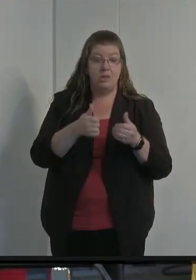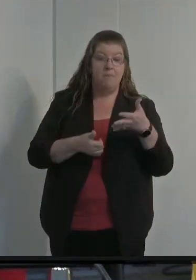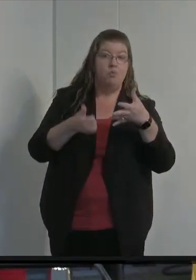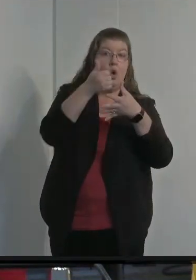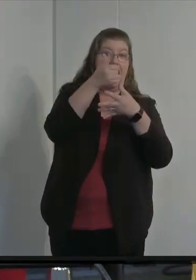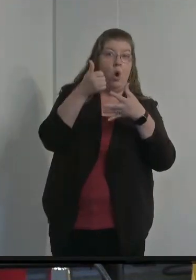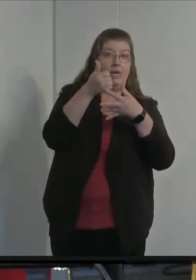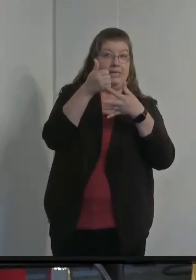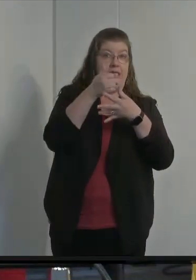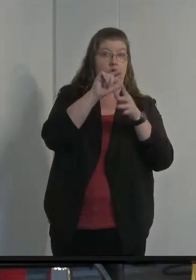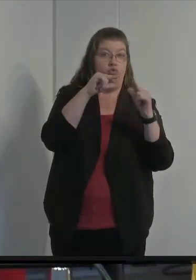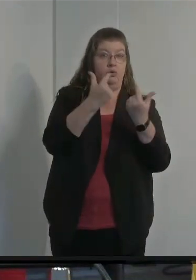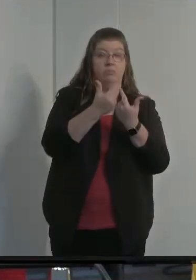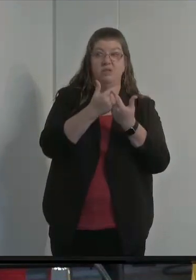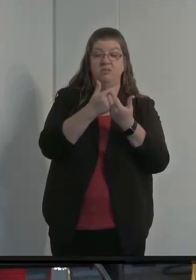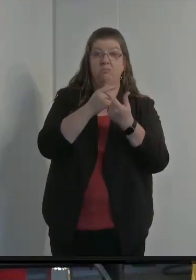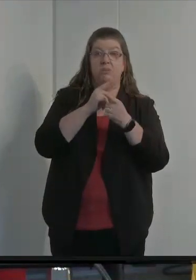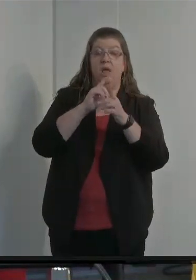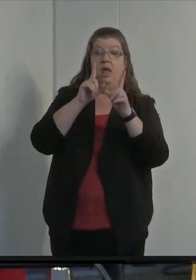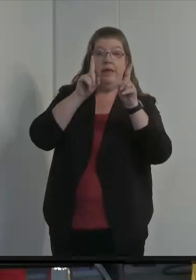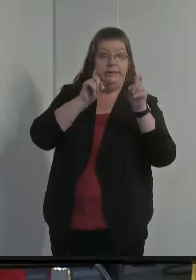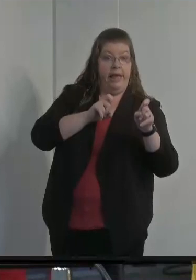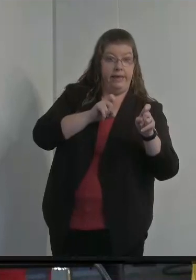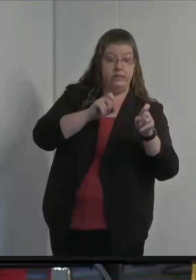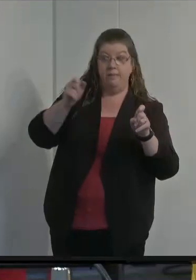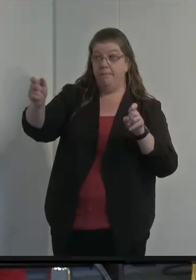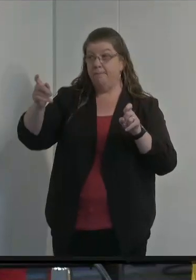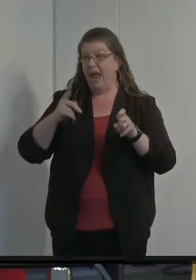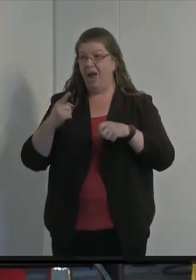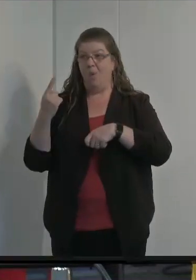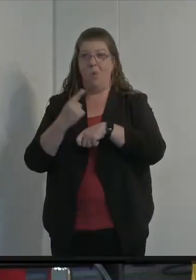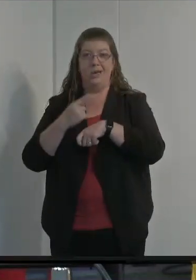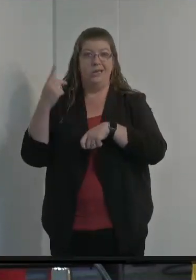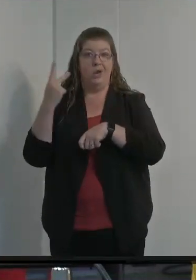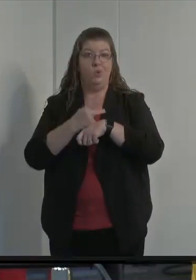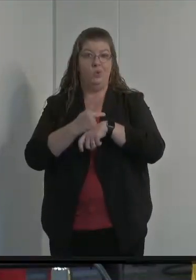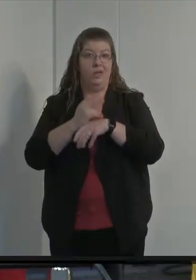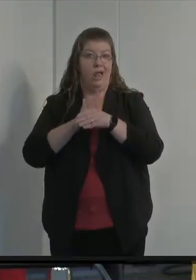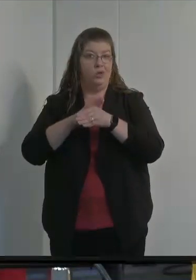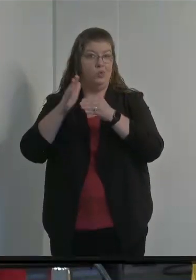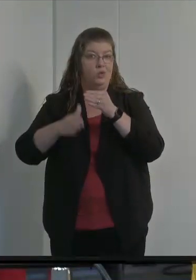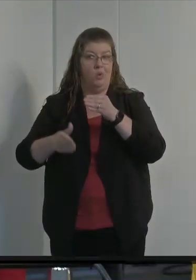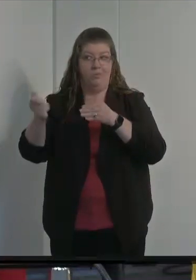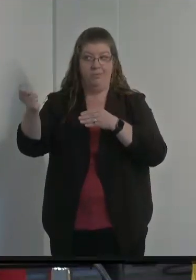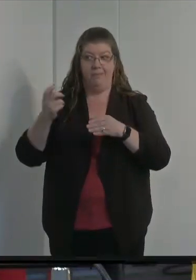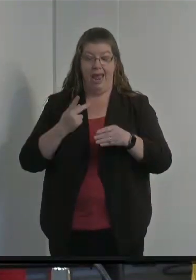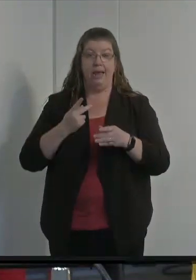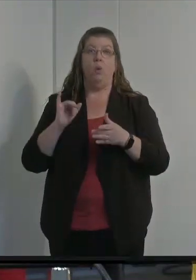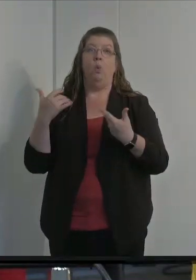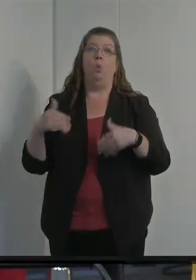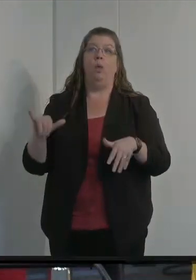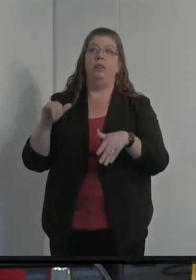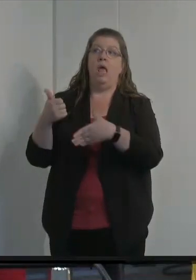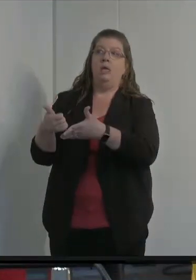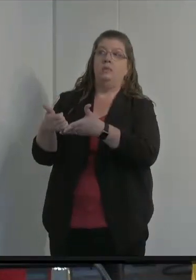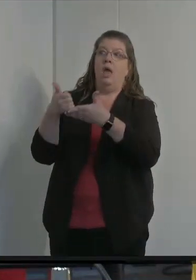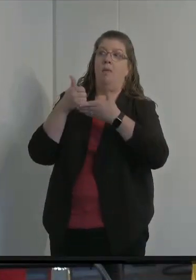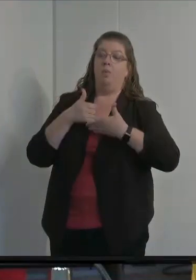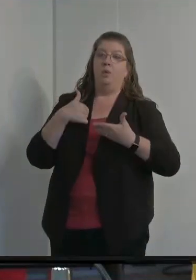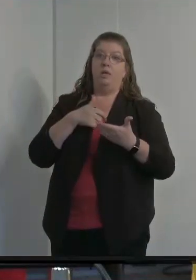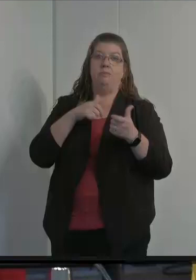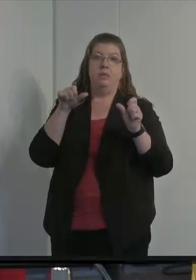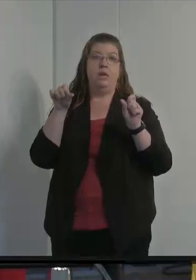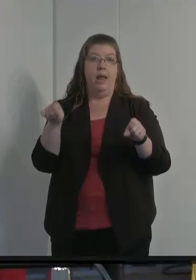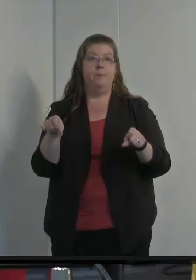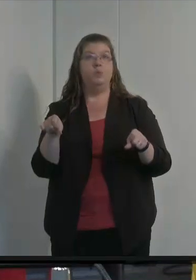our turnaround time can be anywhere from 1 to 2 days turnaround. So that has really helped with us being able